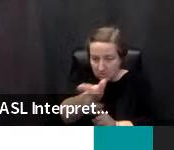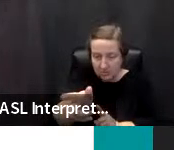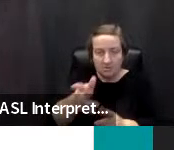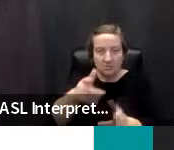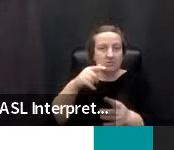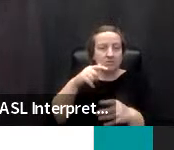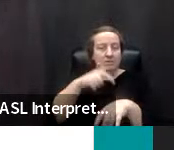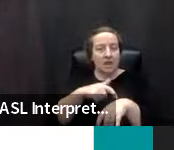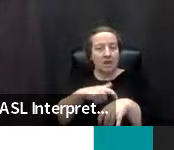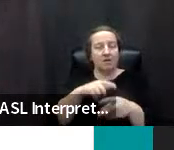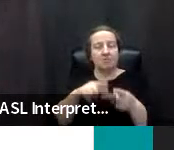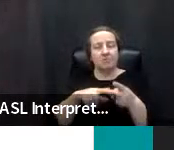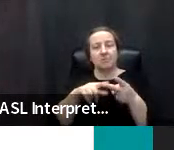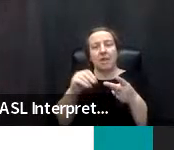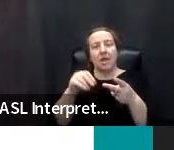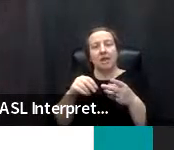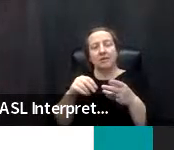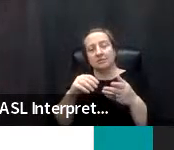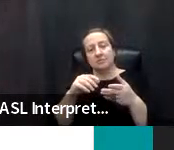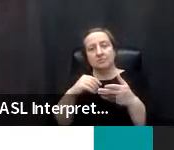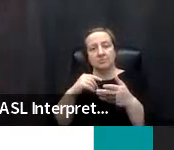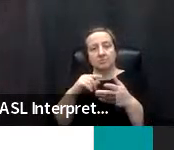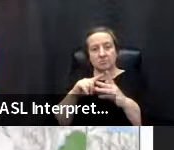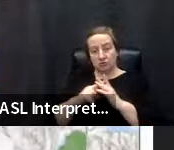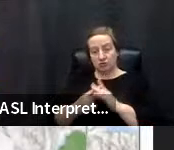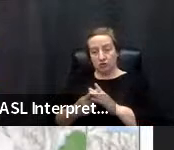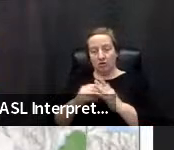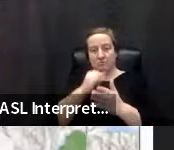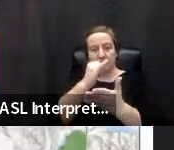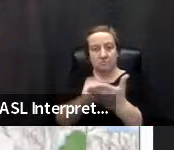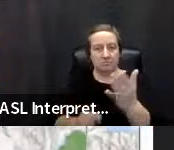destination travel patterns. So next slide.